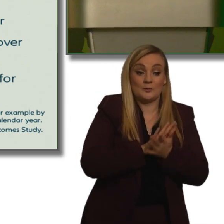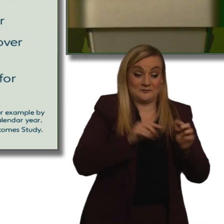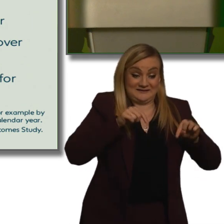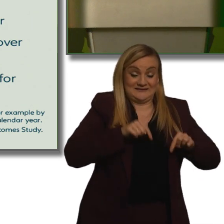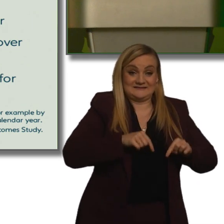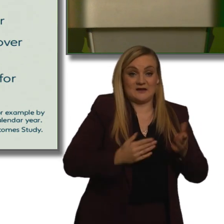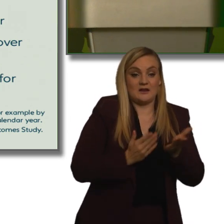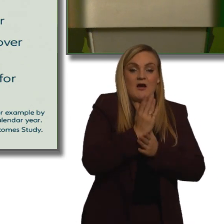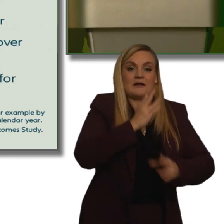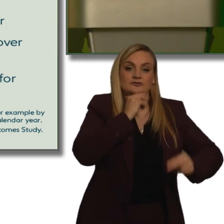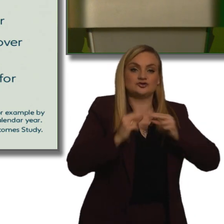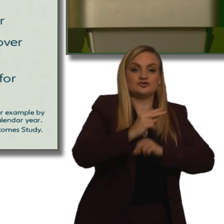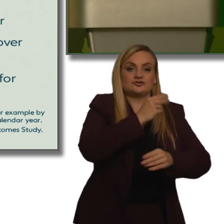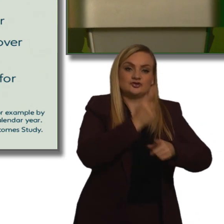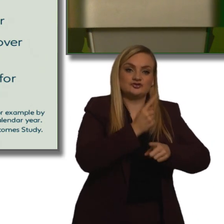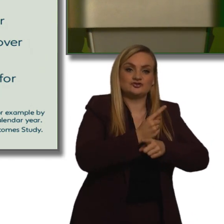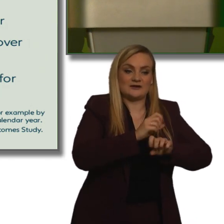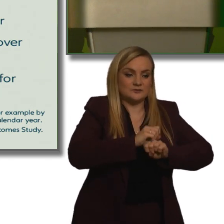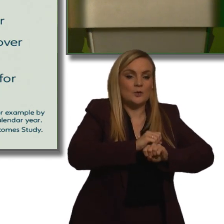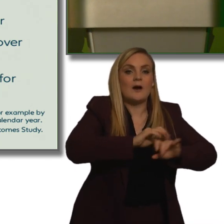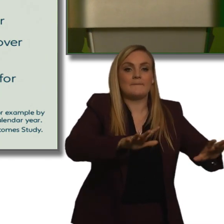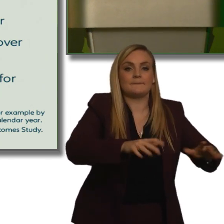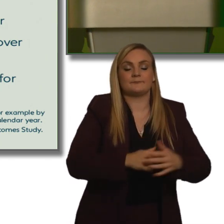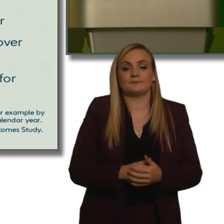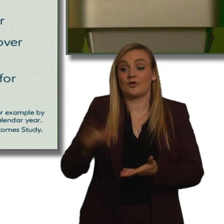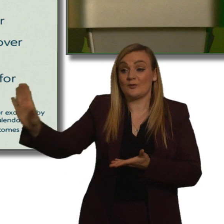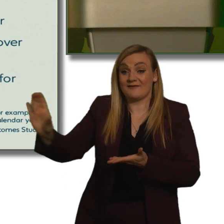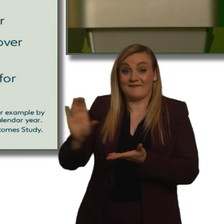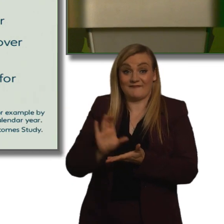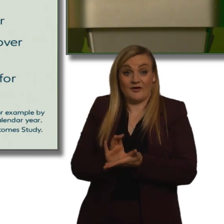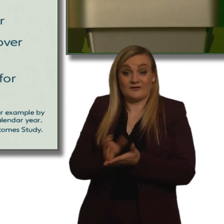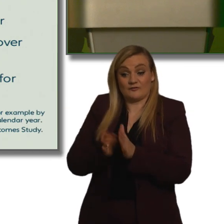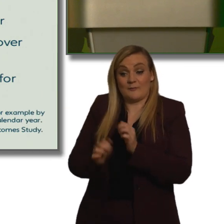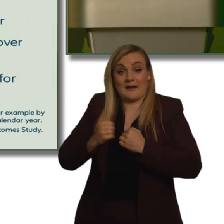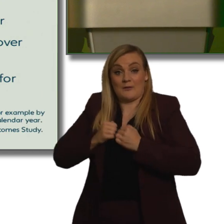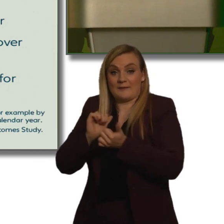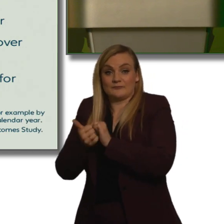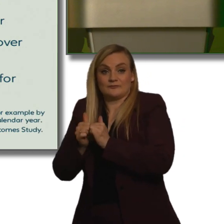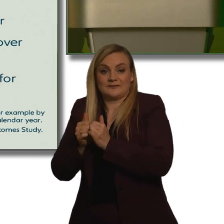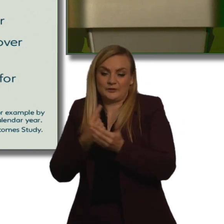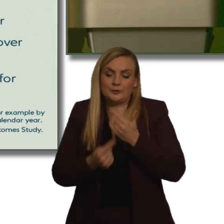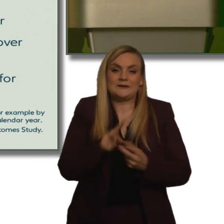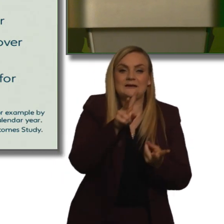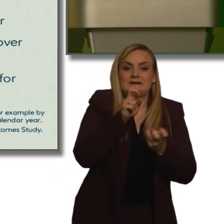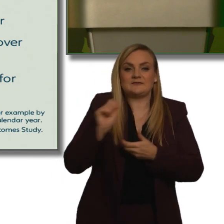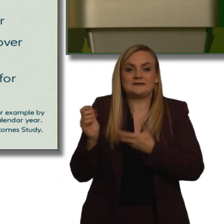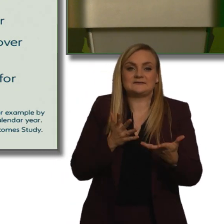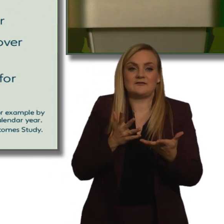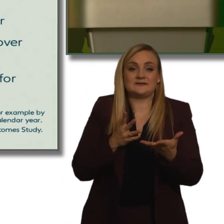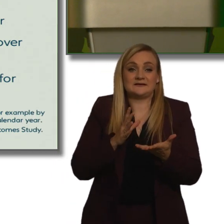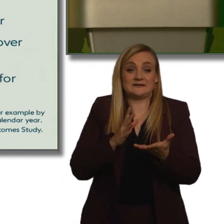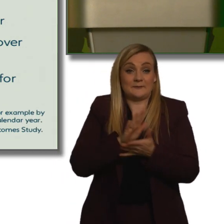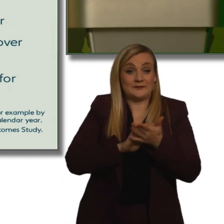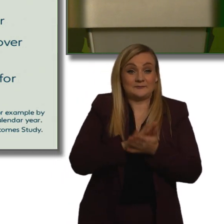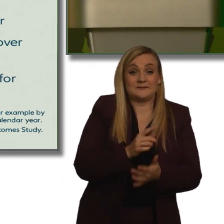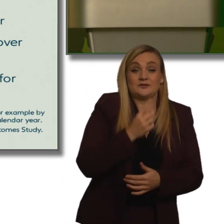chat service. The funds raised through our partnership will help grow our unique listening services, enabling